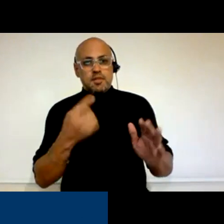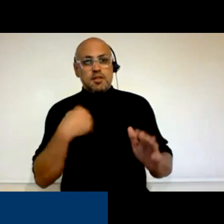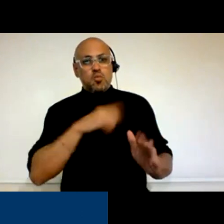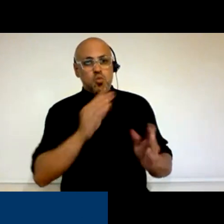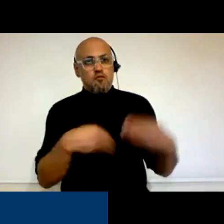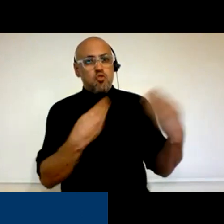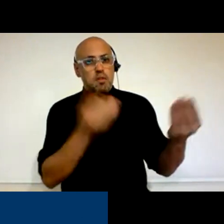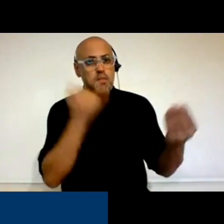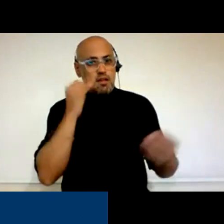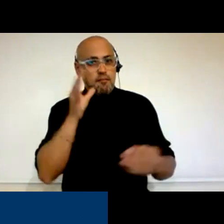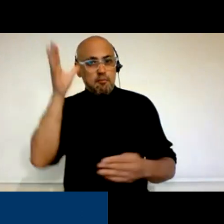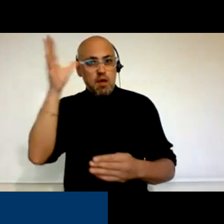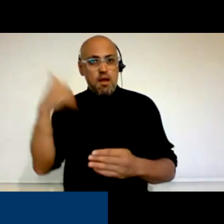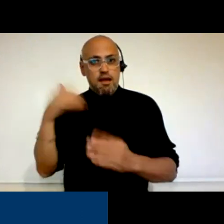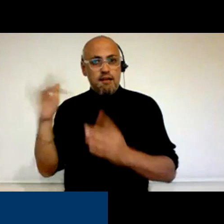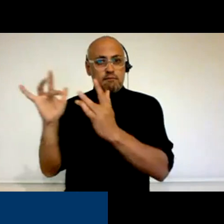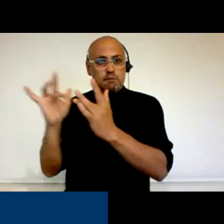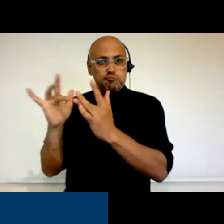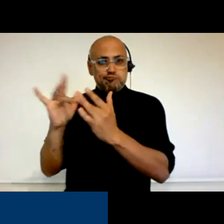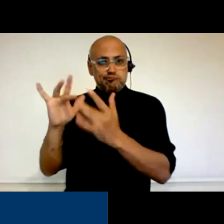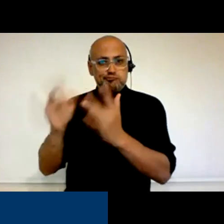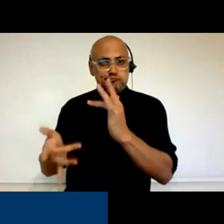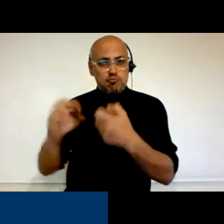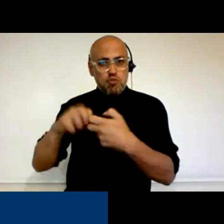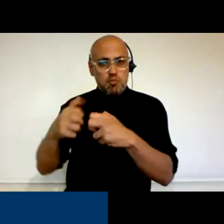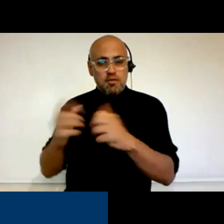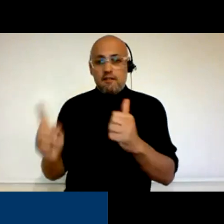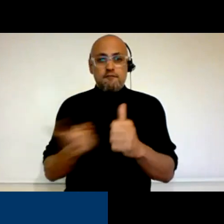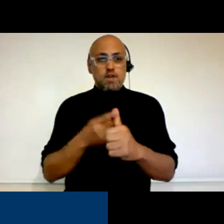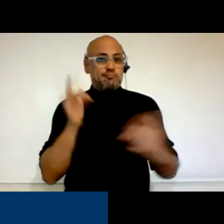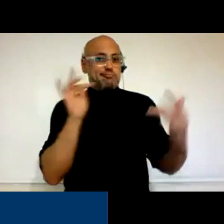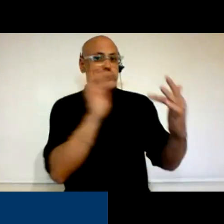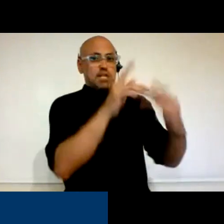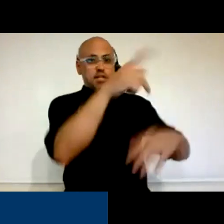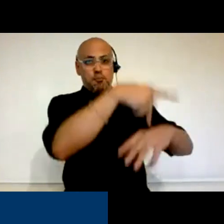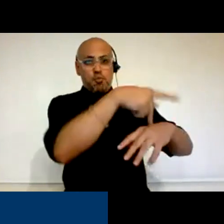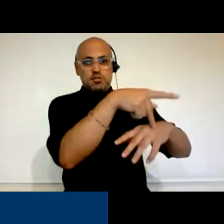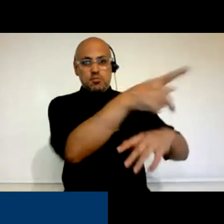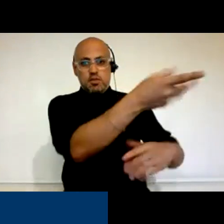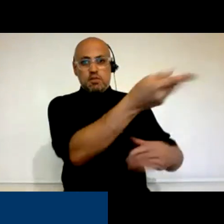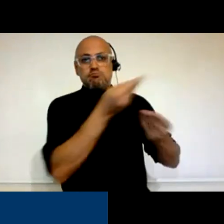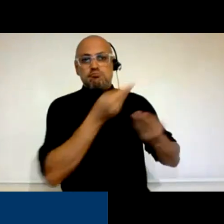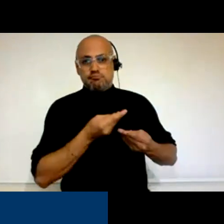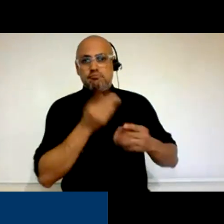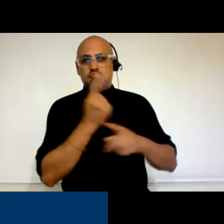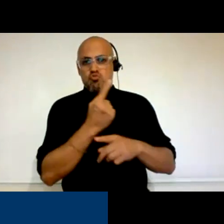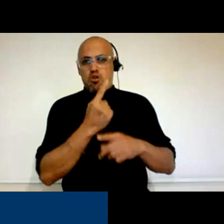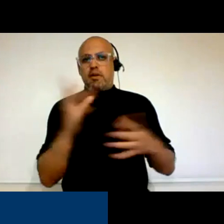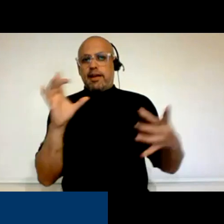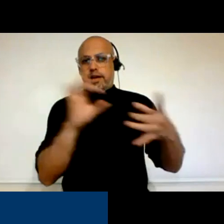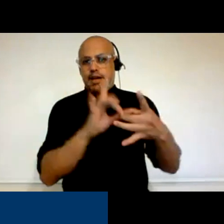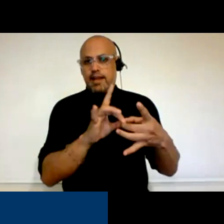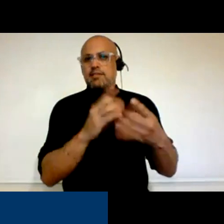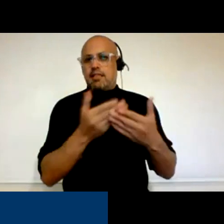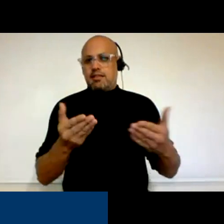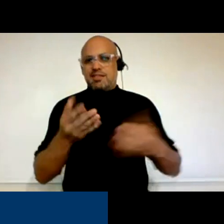if the parent has a connectivity issue, first and foremost, contact your principal and they will provide the proper connectivity rather than